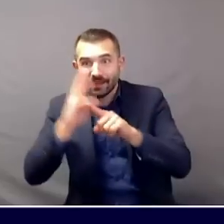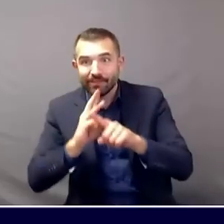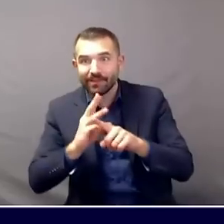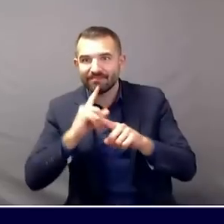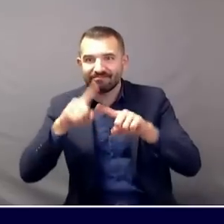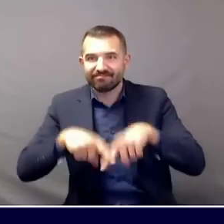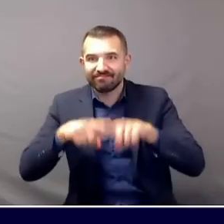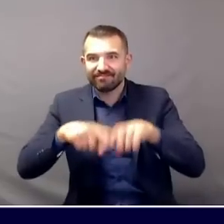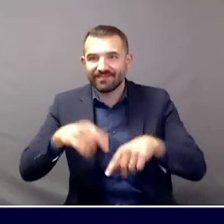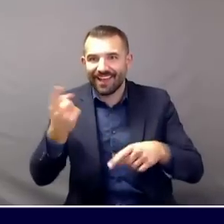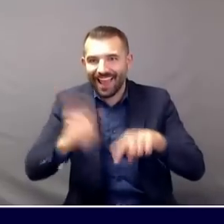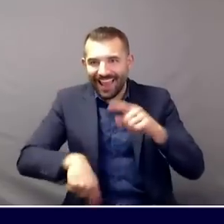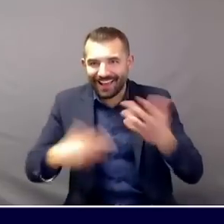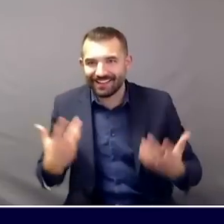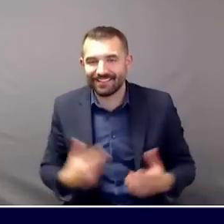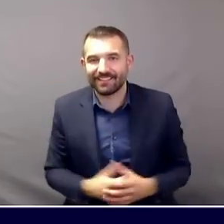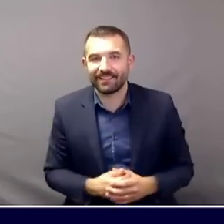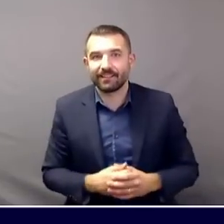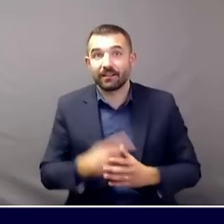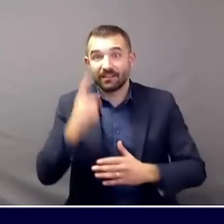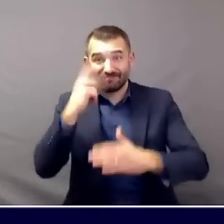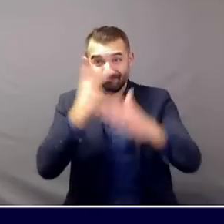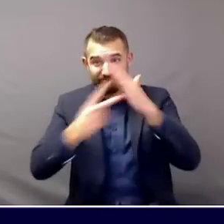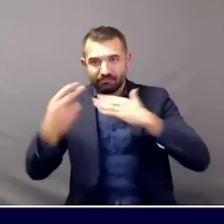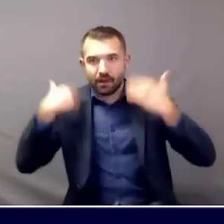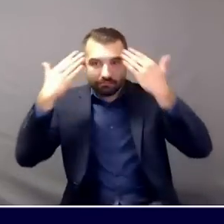don't know. We can't hold our breath till then.